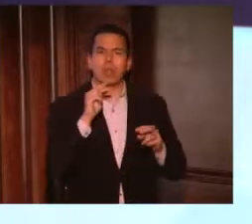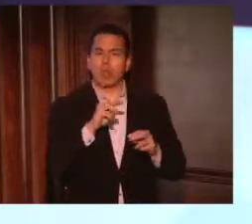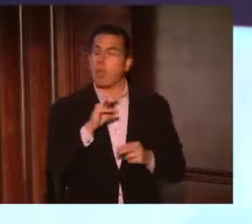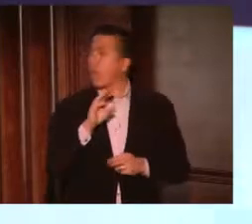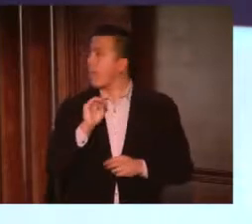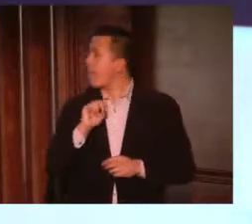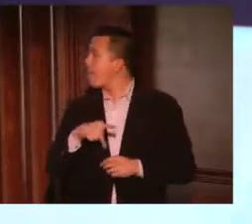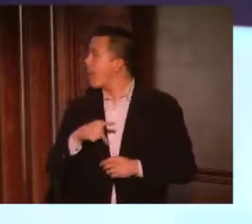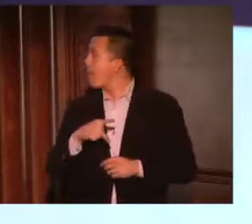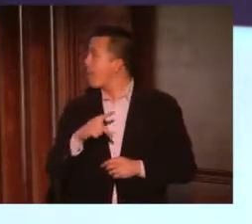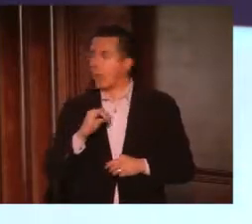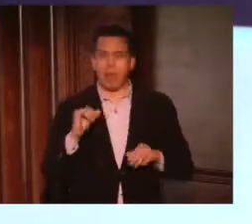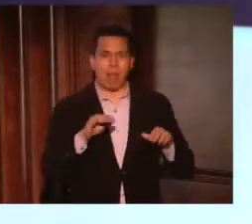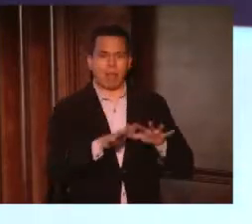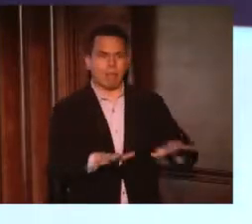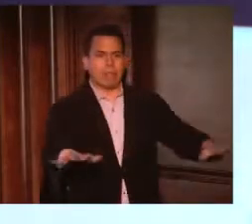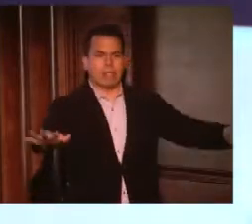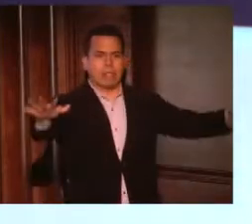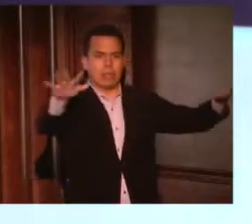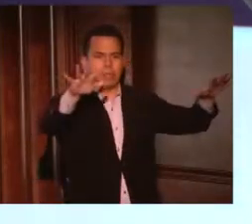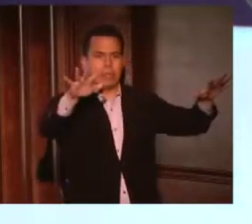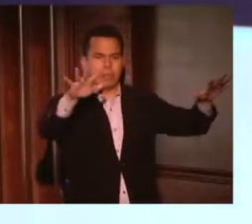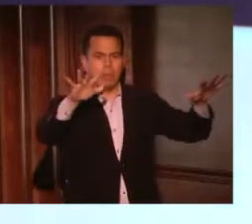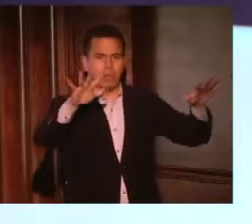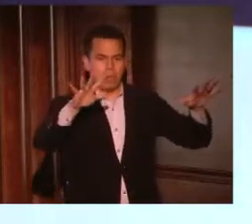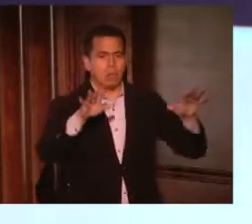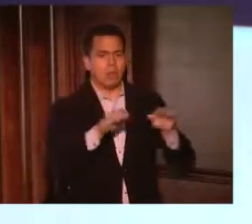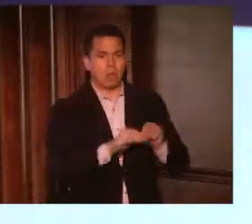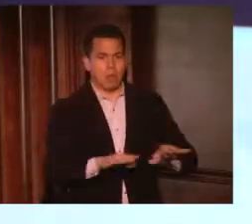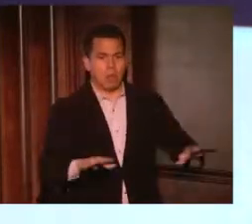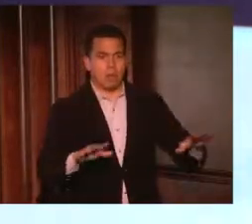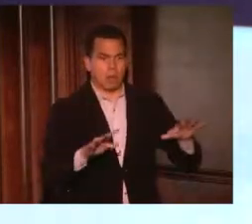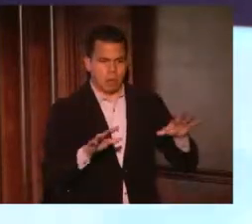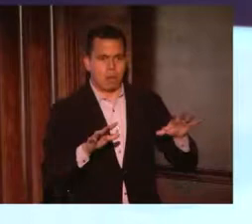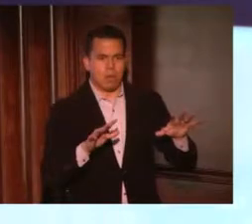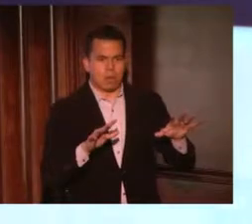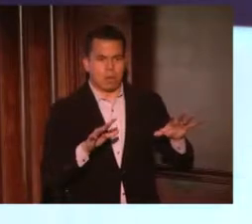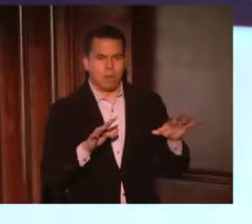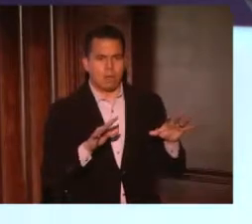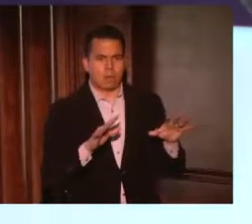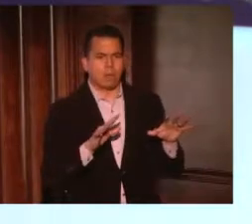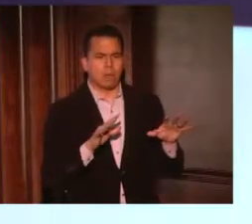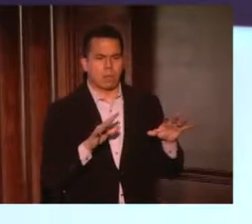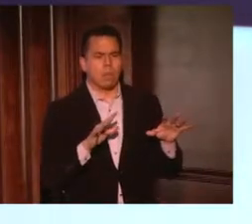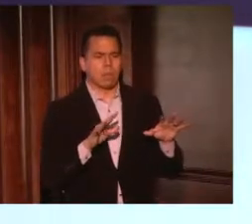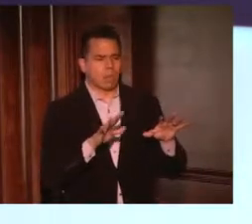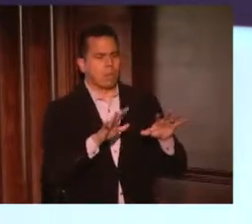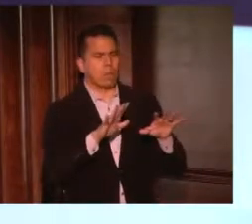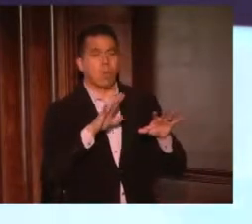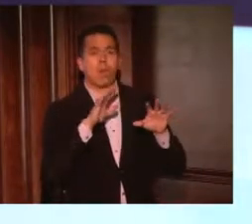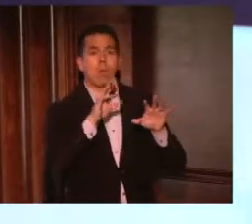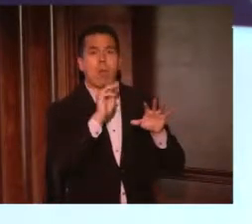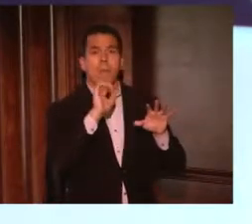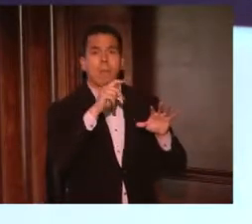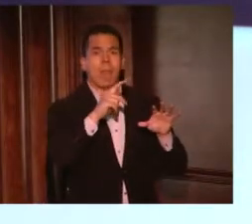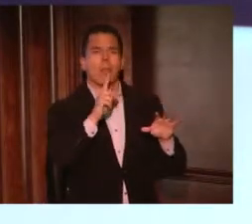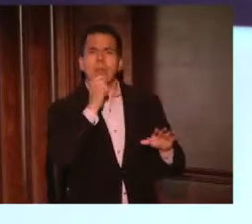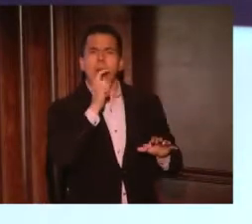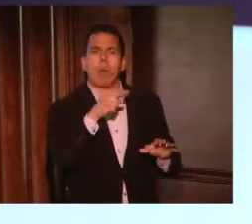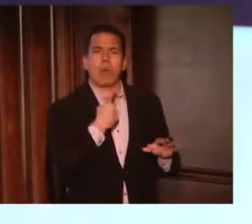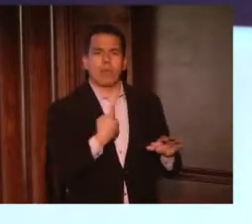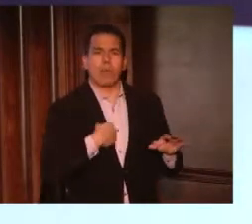this? When then global is all of us, with the things we're doing where we are at, reaching the